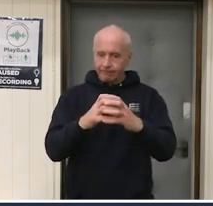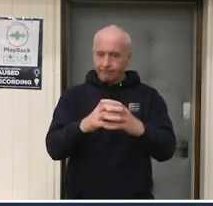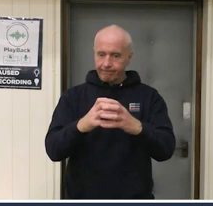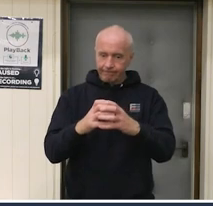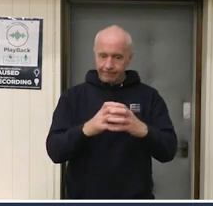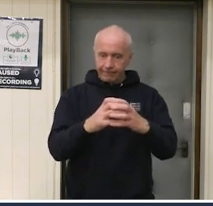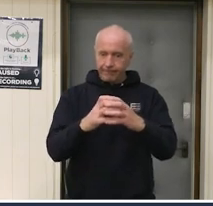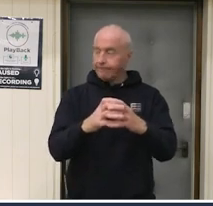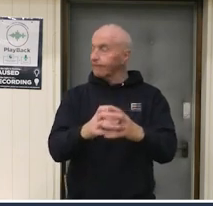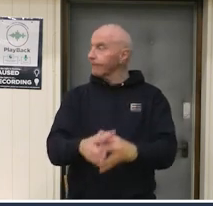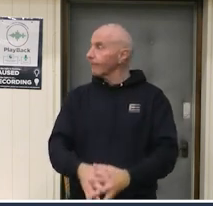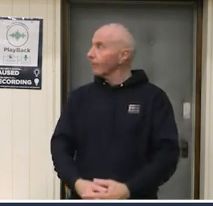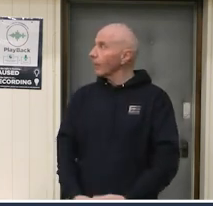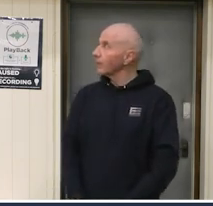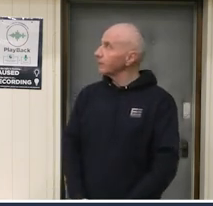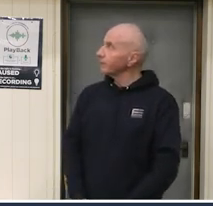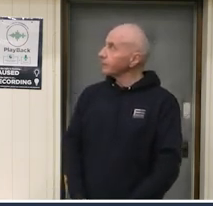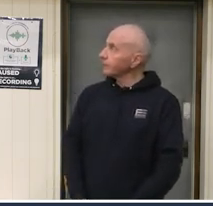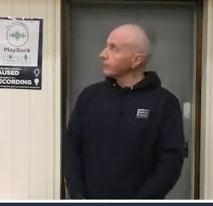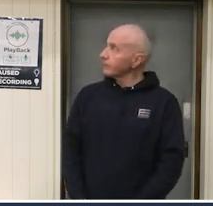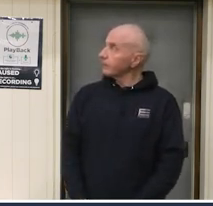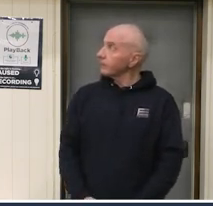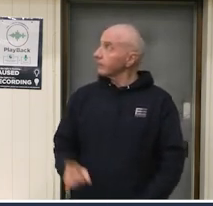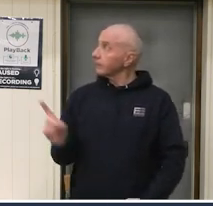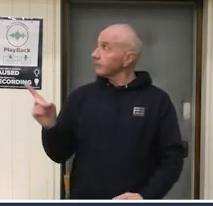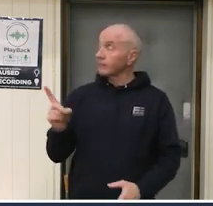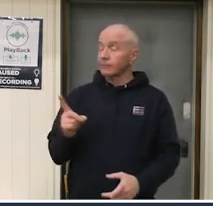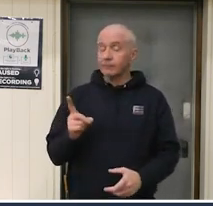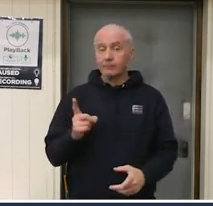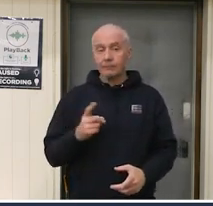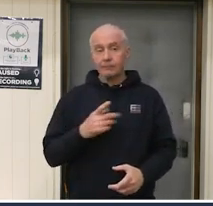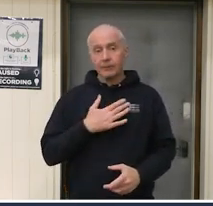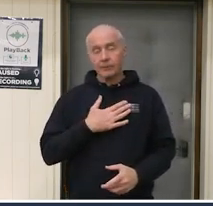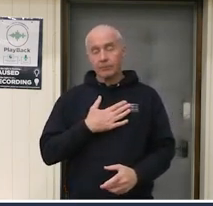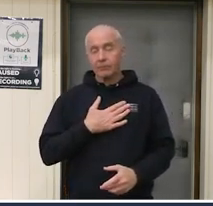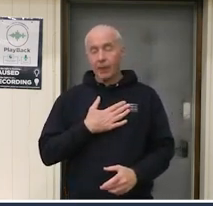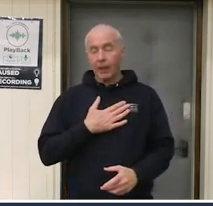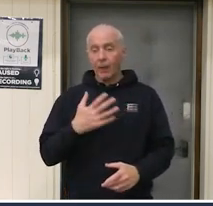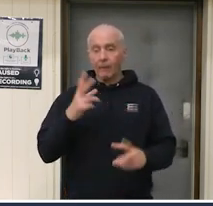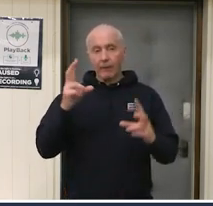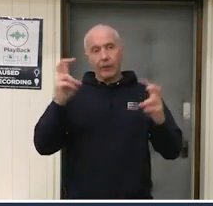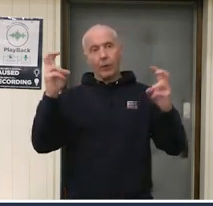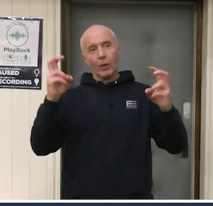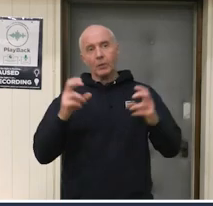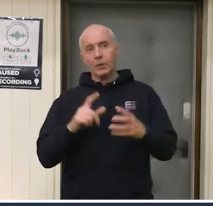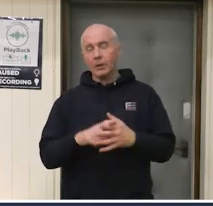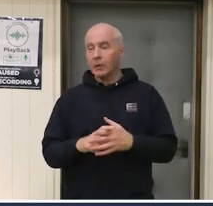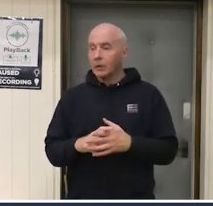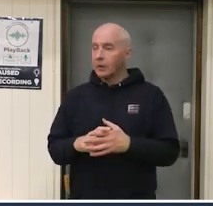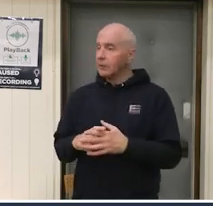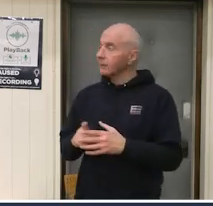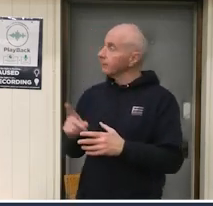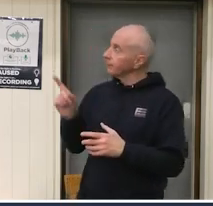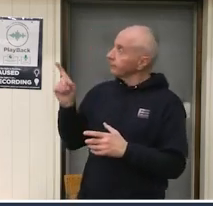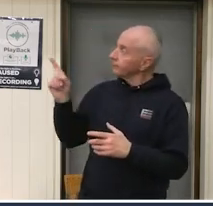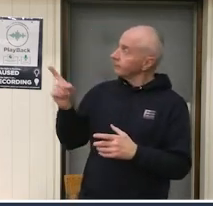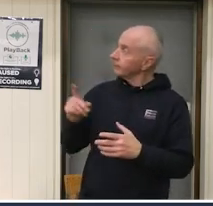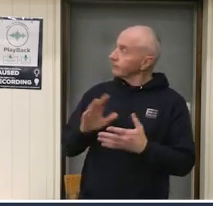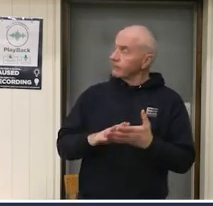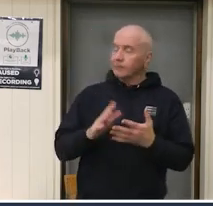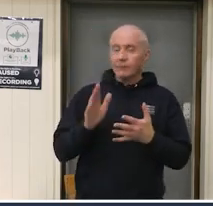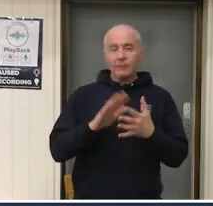So I really love this quote, right? So this is a senior guy at the CNRS, which is a French